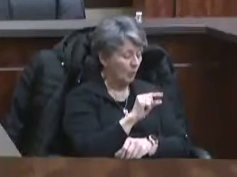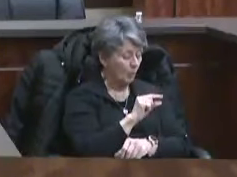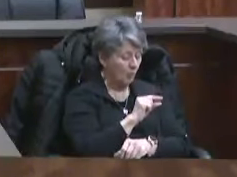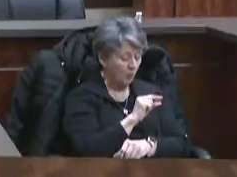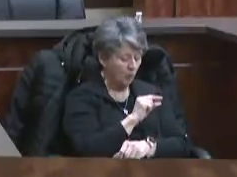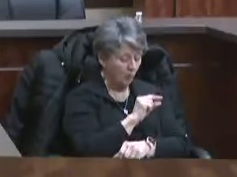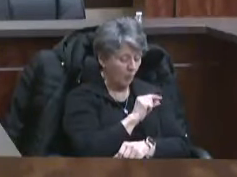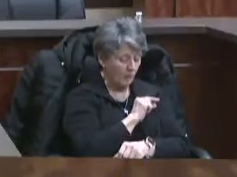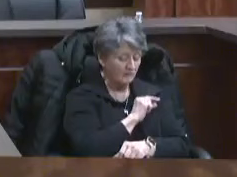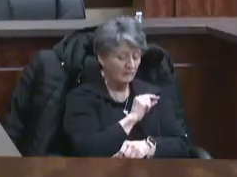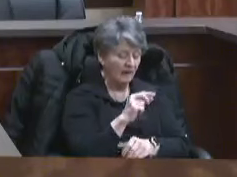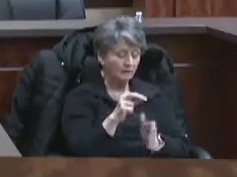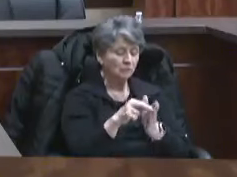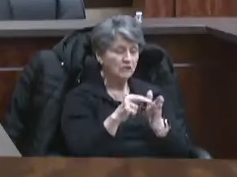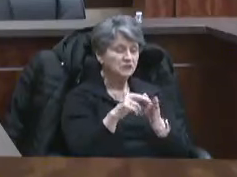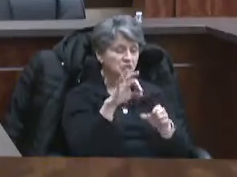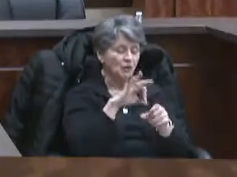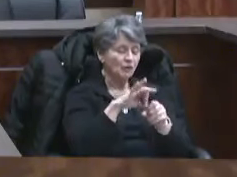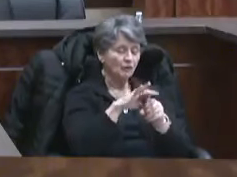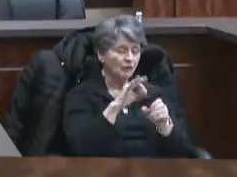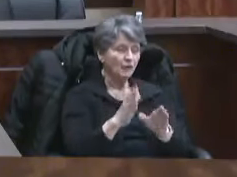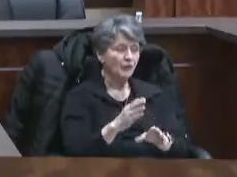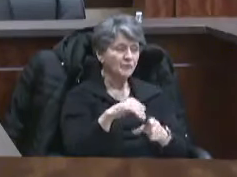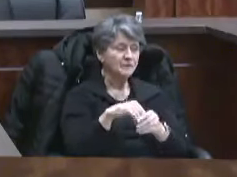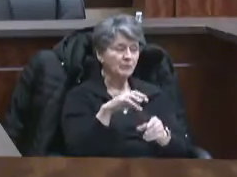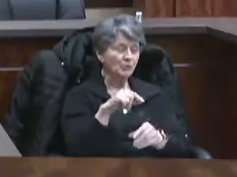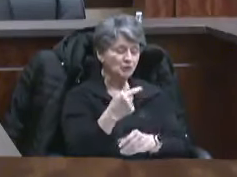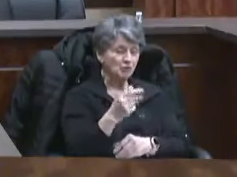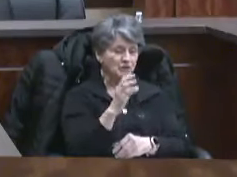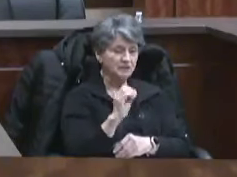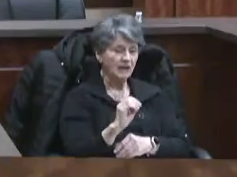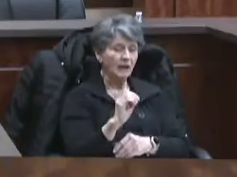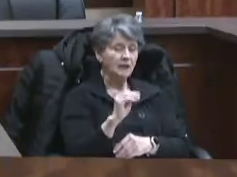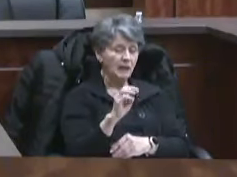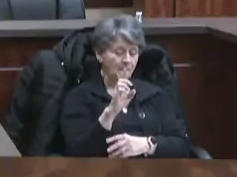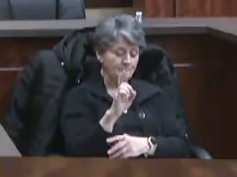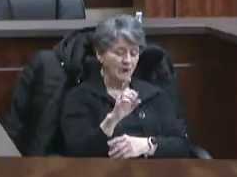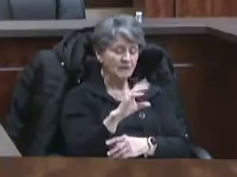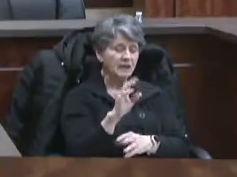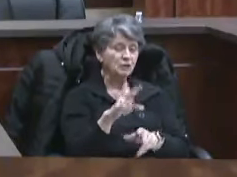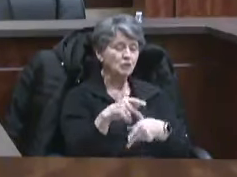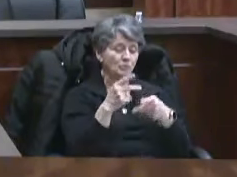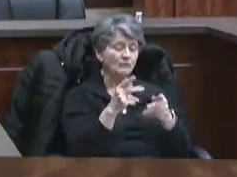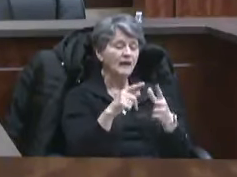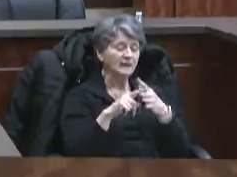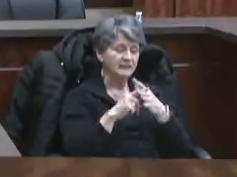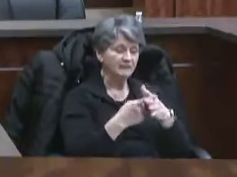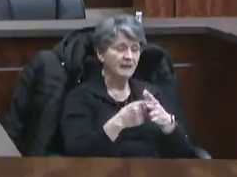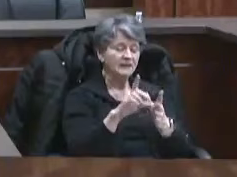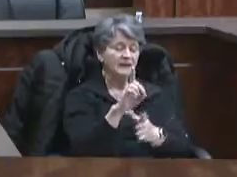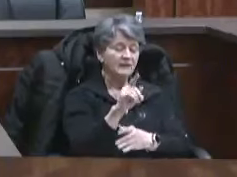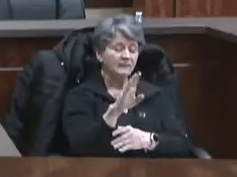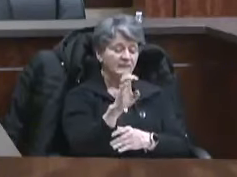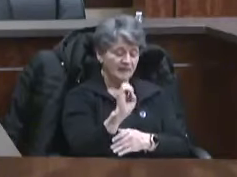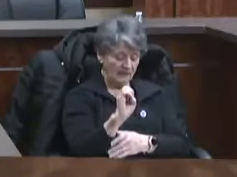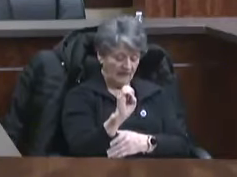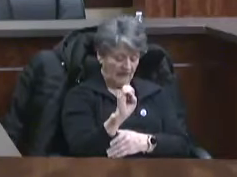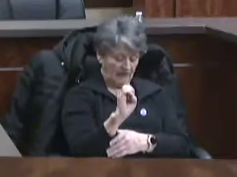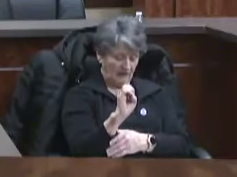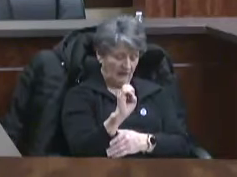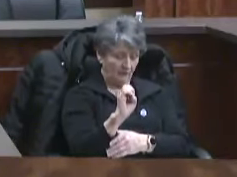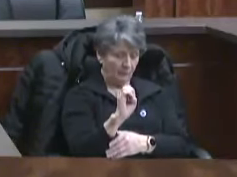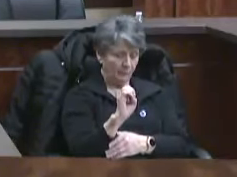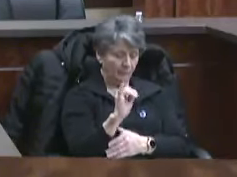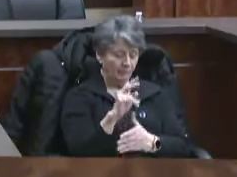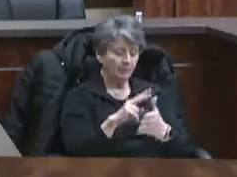be fully qualified registered voters in Prince George's County, Maryland, and provide an effective date. I've read the title